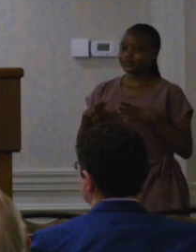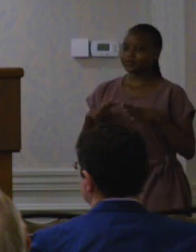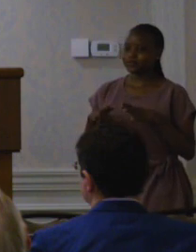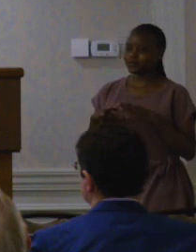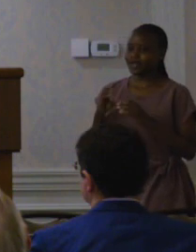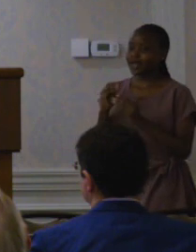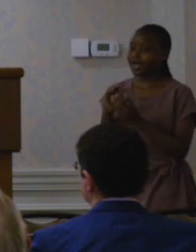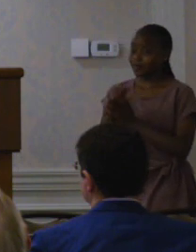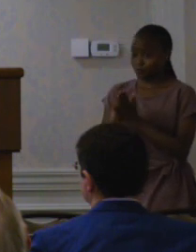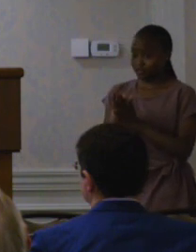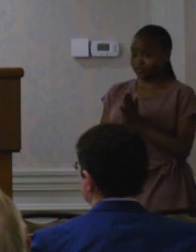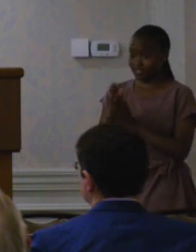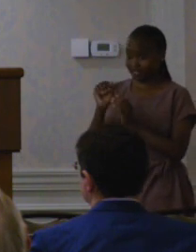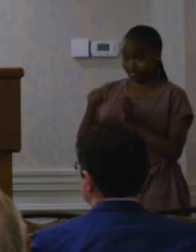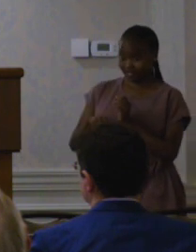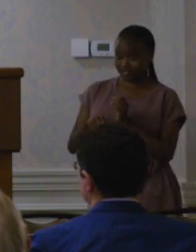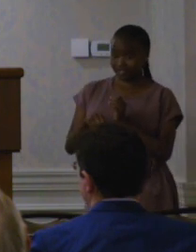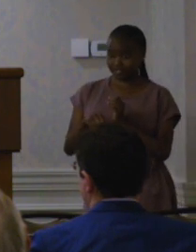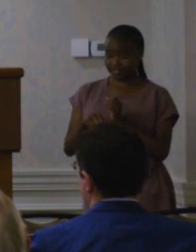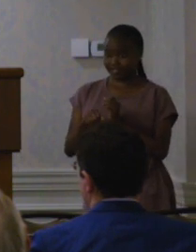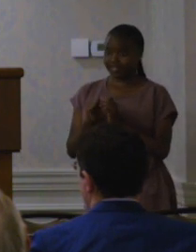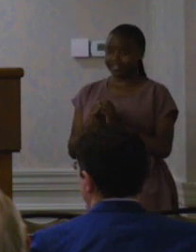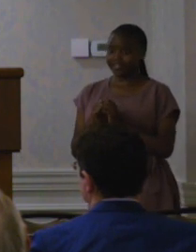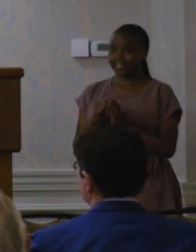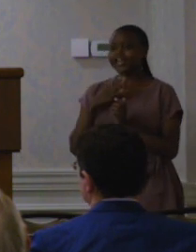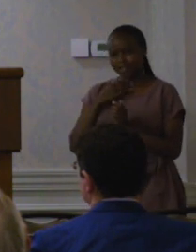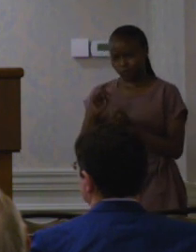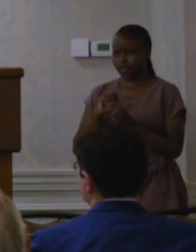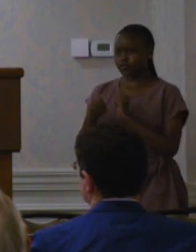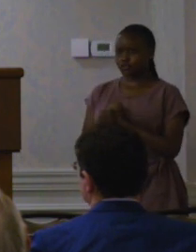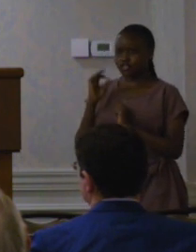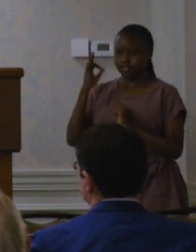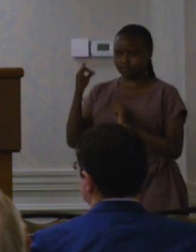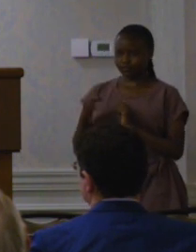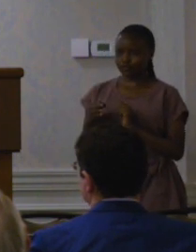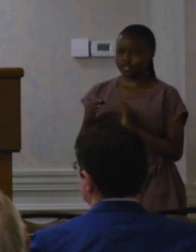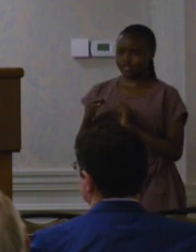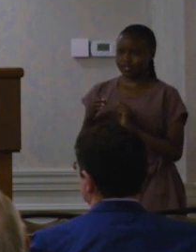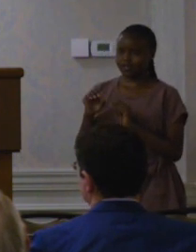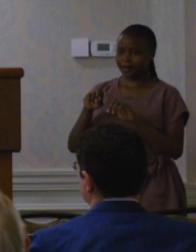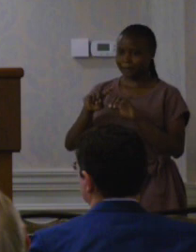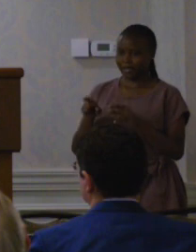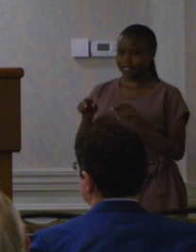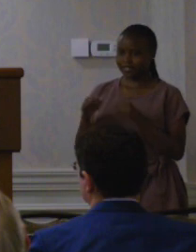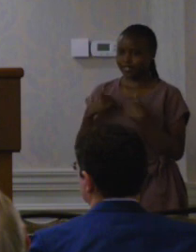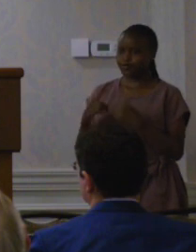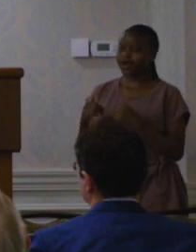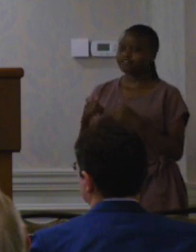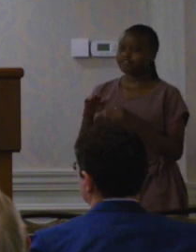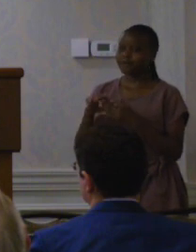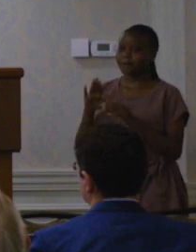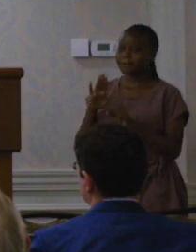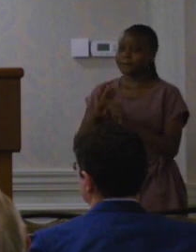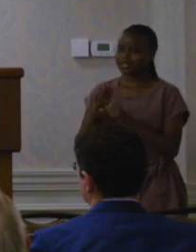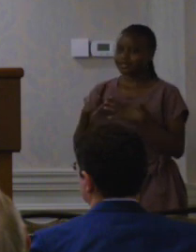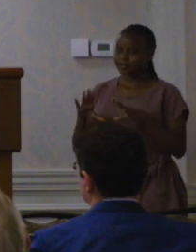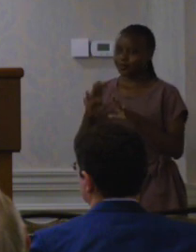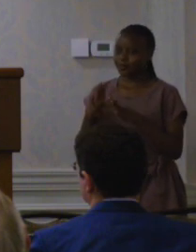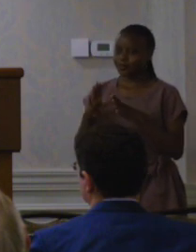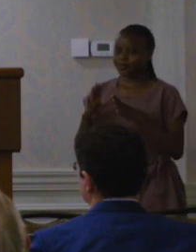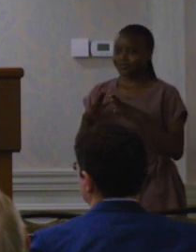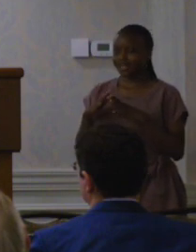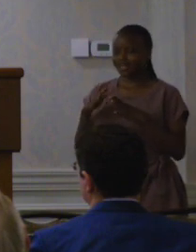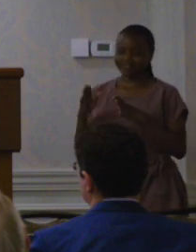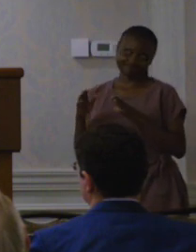are motivated intrinsically and do want to change the future generation, but you also have many more people who are willing to admit that they